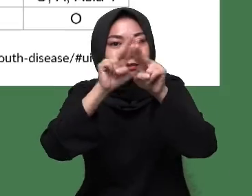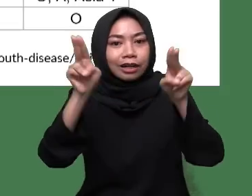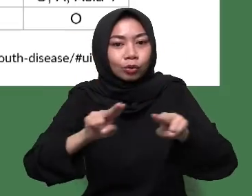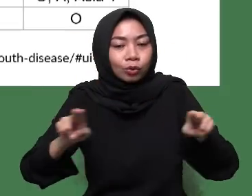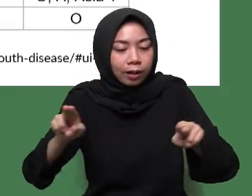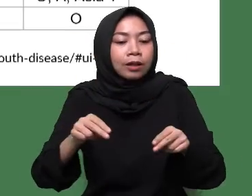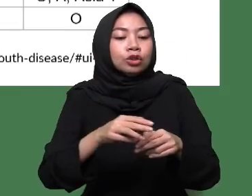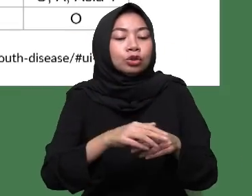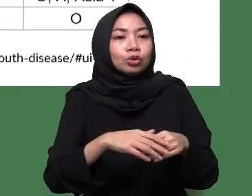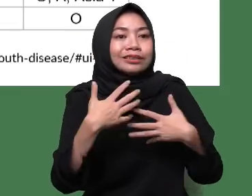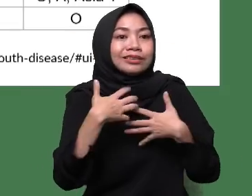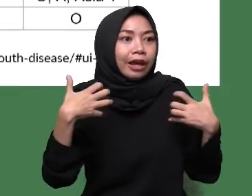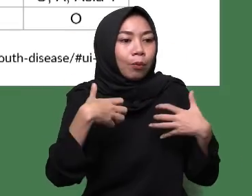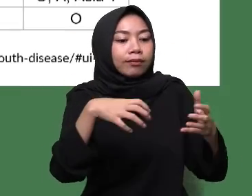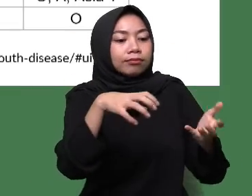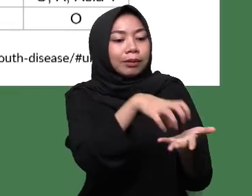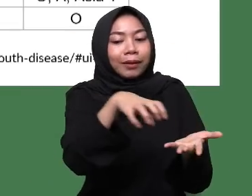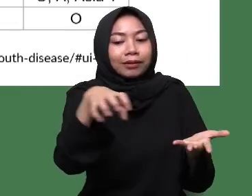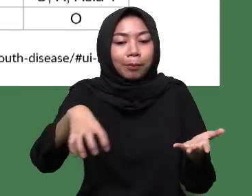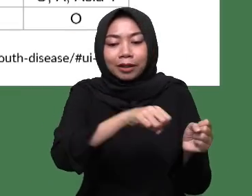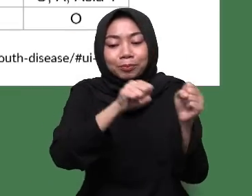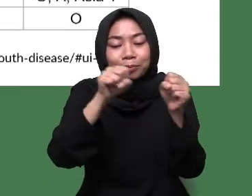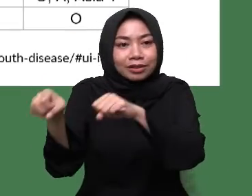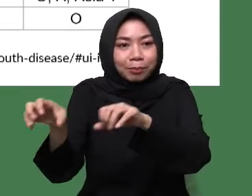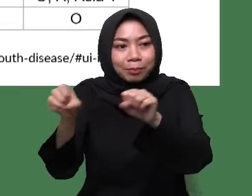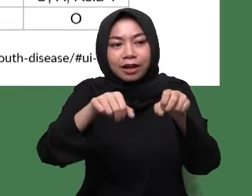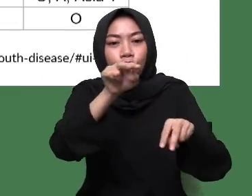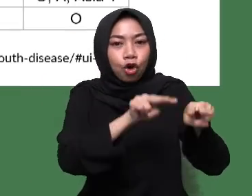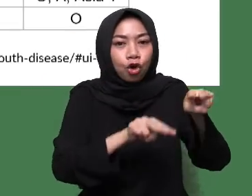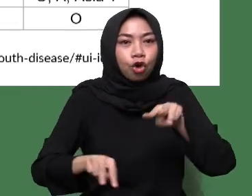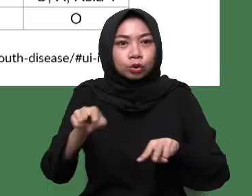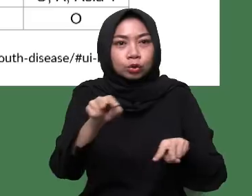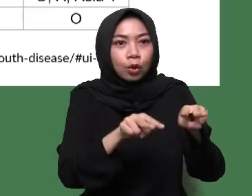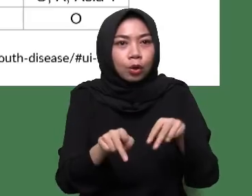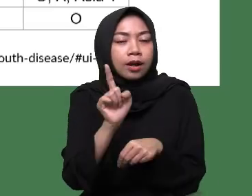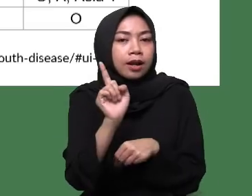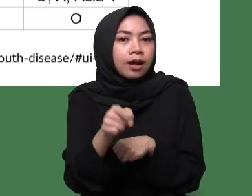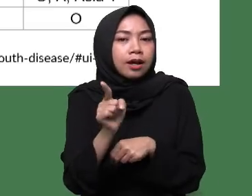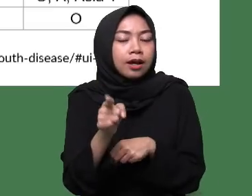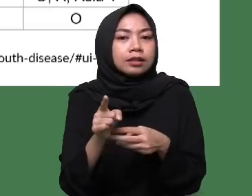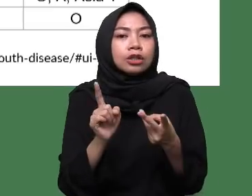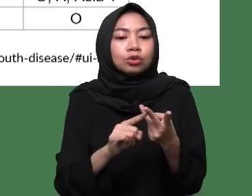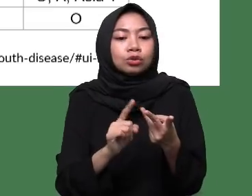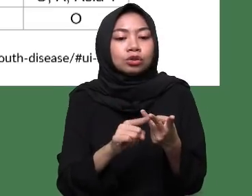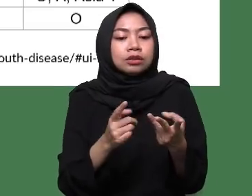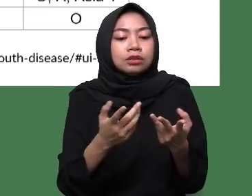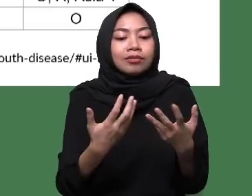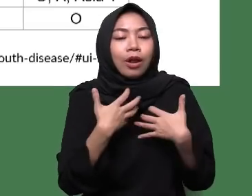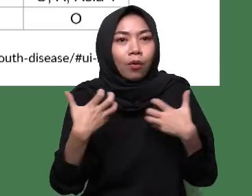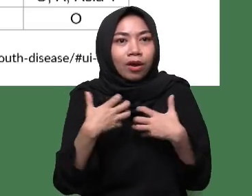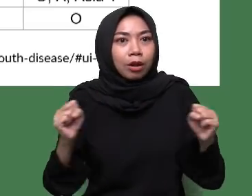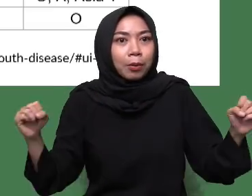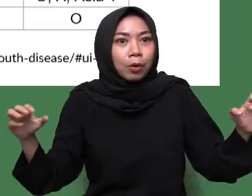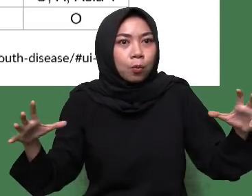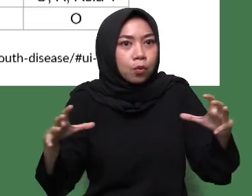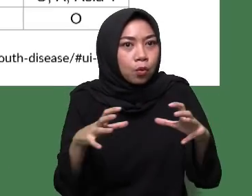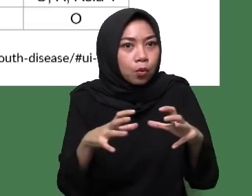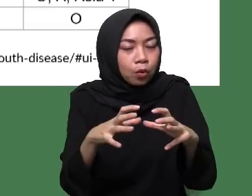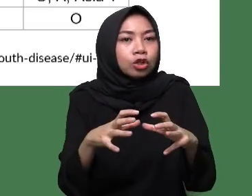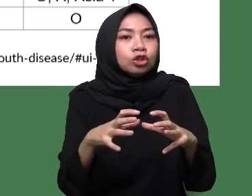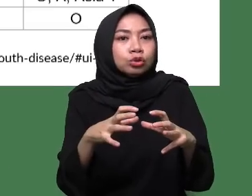movement, animal exposition, and other events in which a group of animals come together, and controlling of